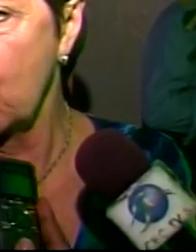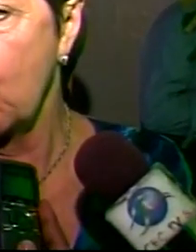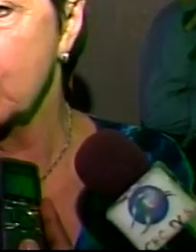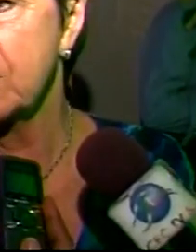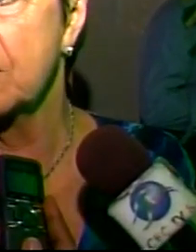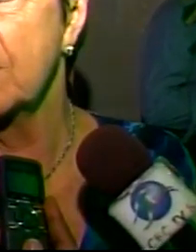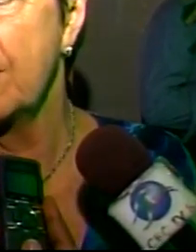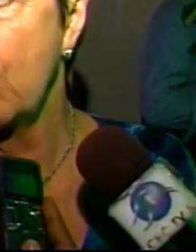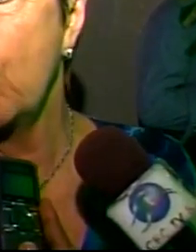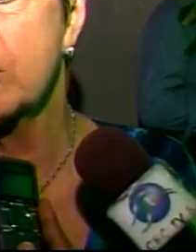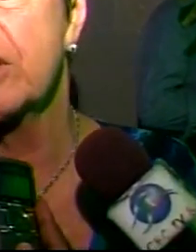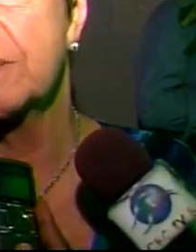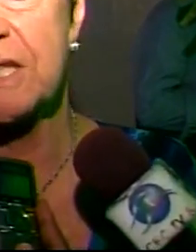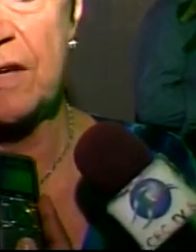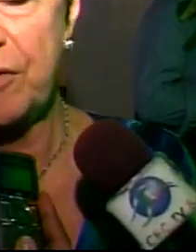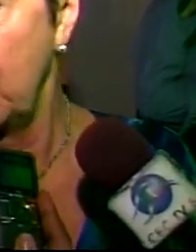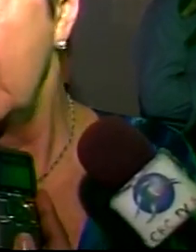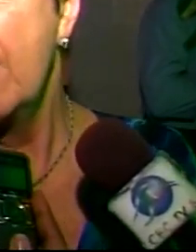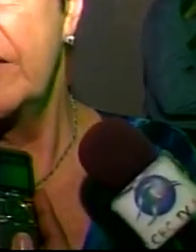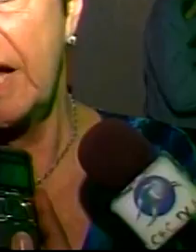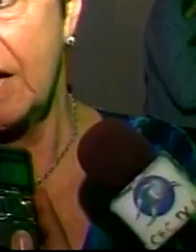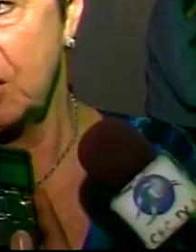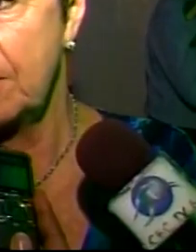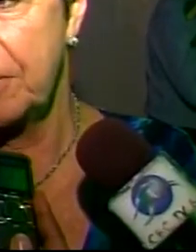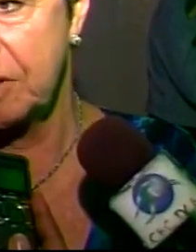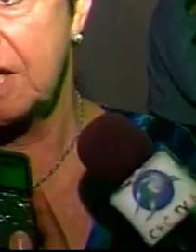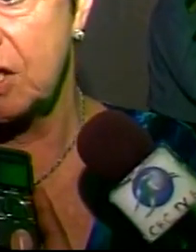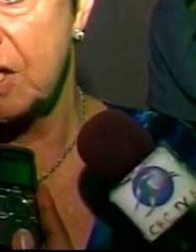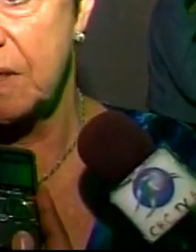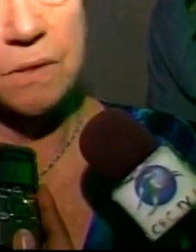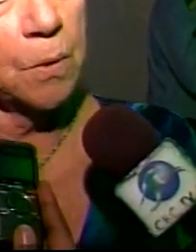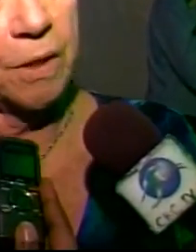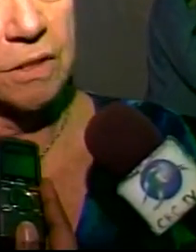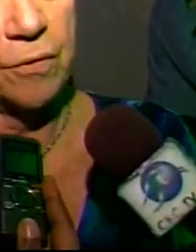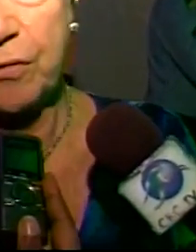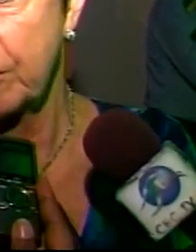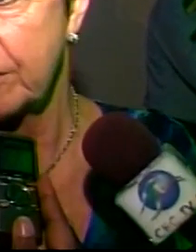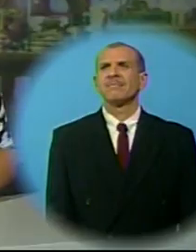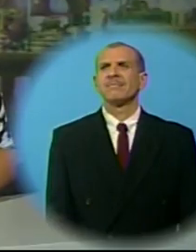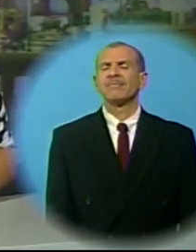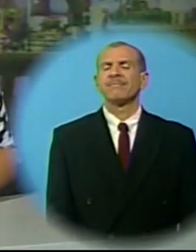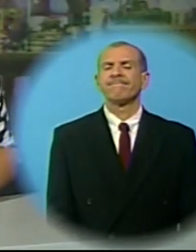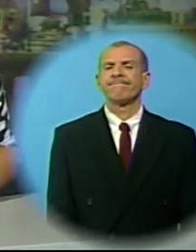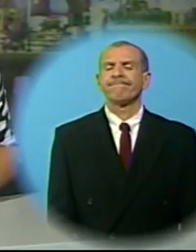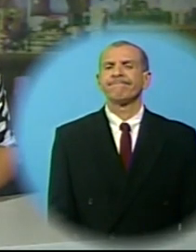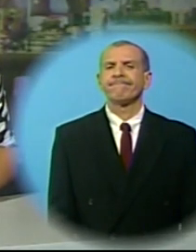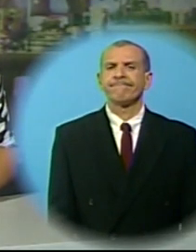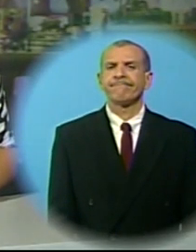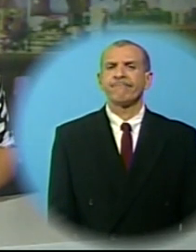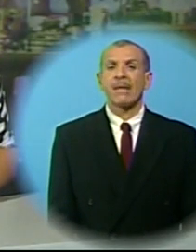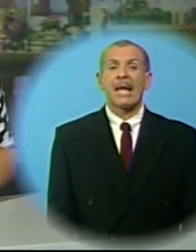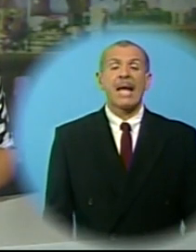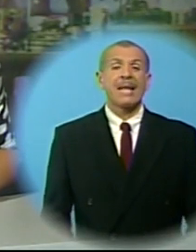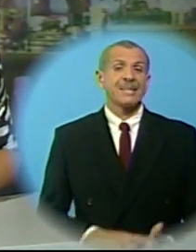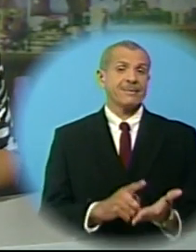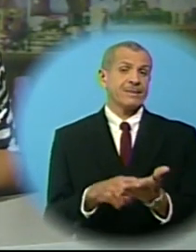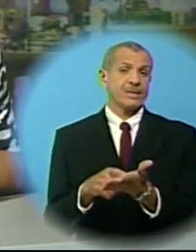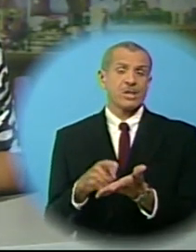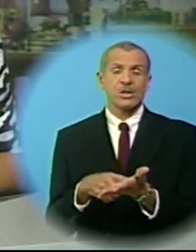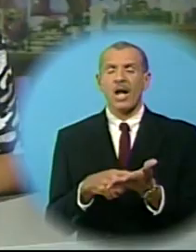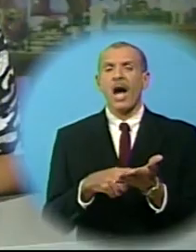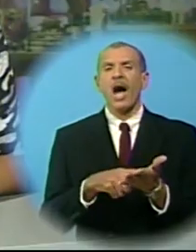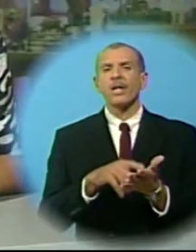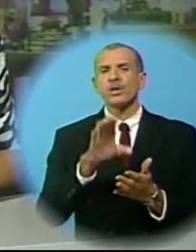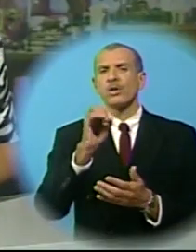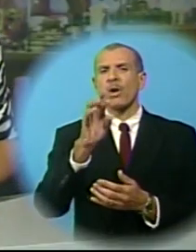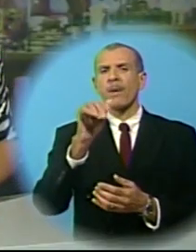they store water so that they've got water, especially for the kitchen procedures and so on and so forth. Well, as the debate on corporal punishment